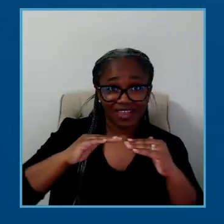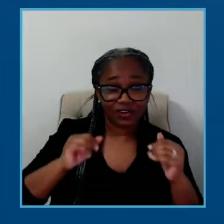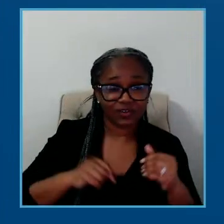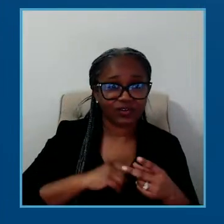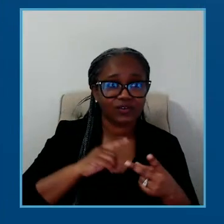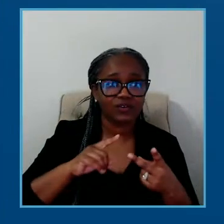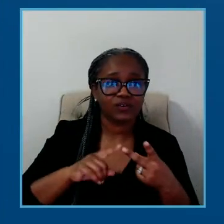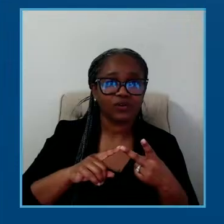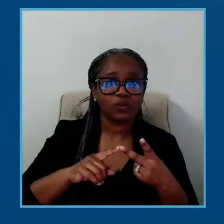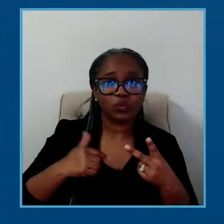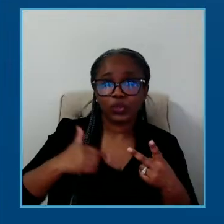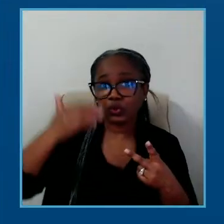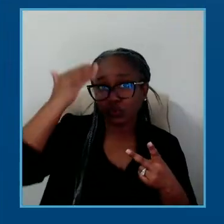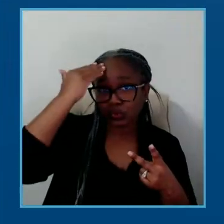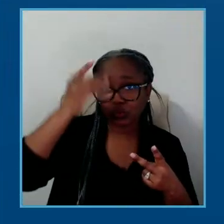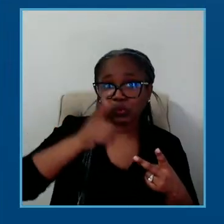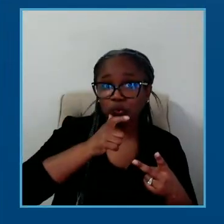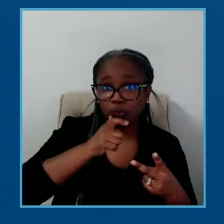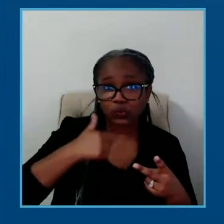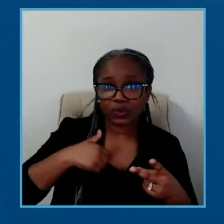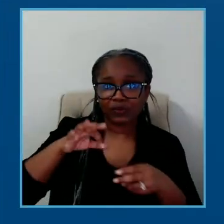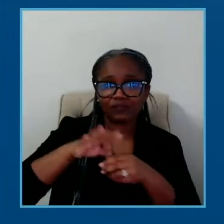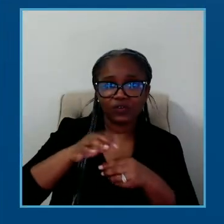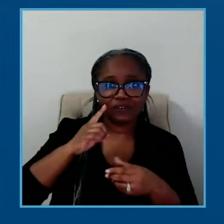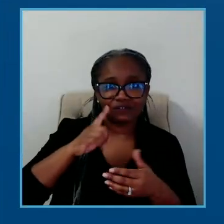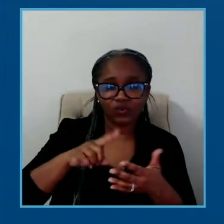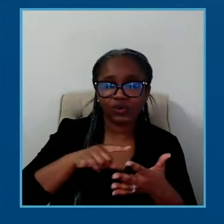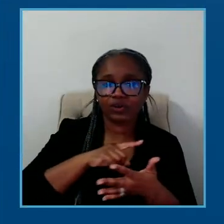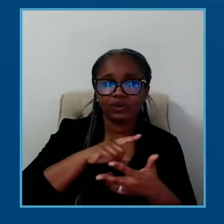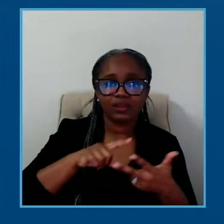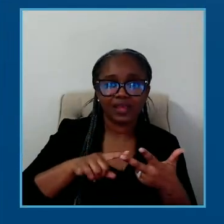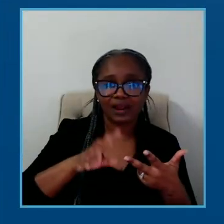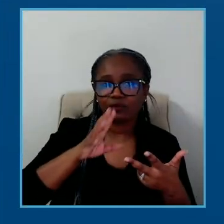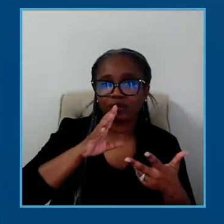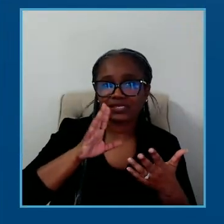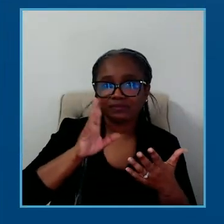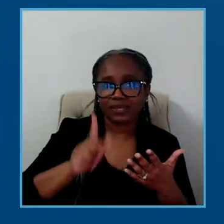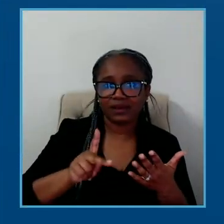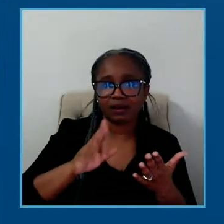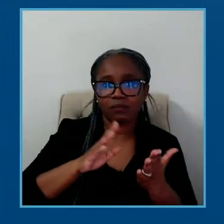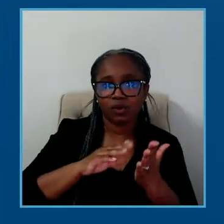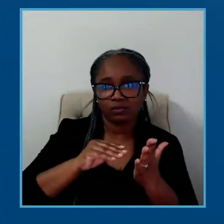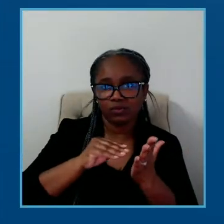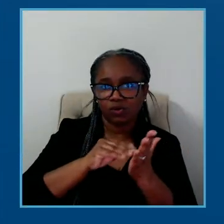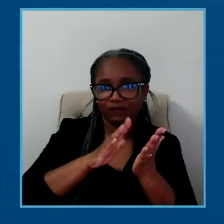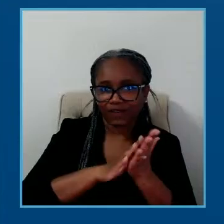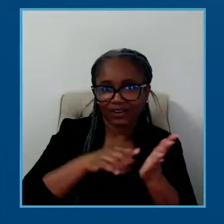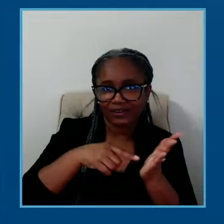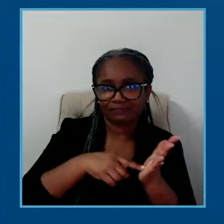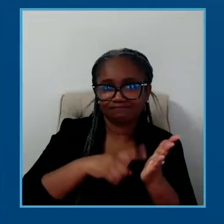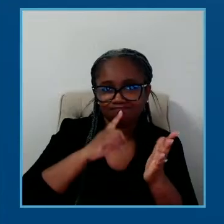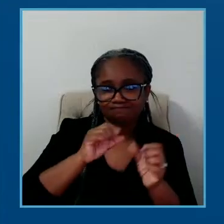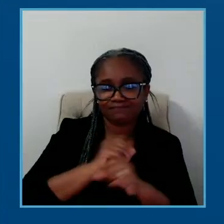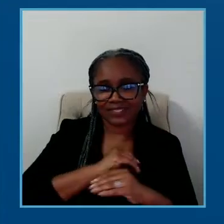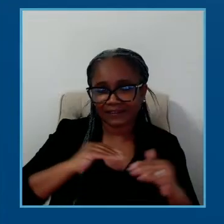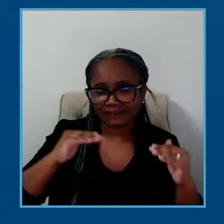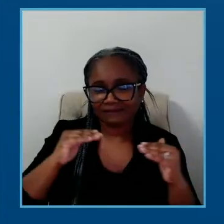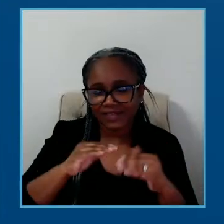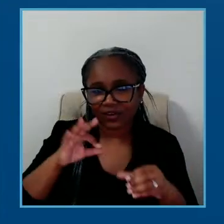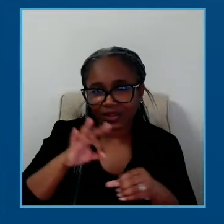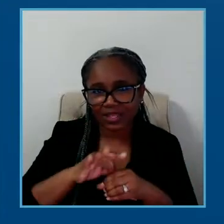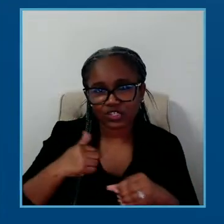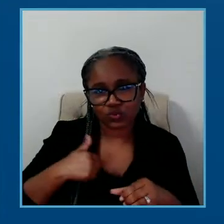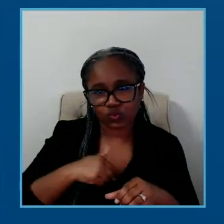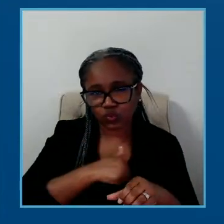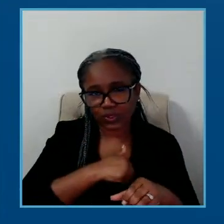voting for, and I just want to dispute the fact and put on record that it was a fair election that we conducted. So